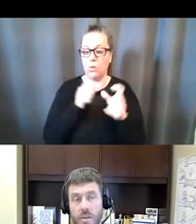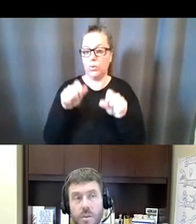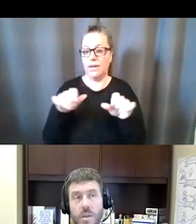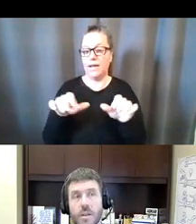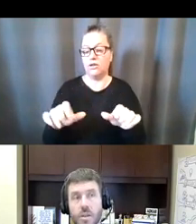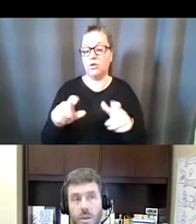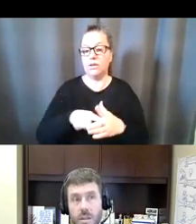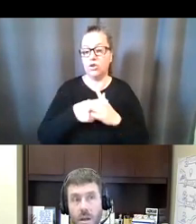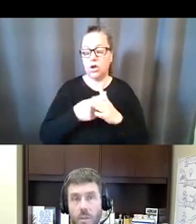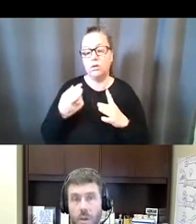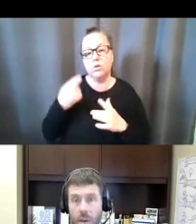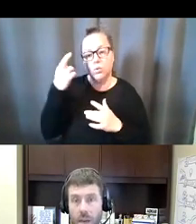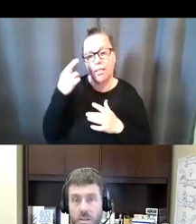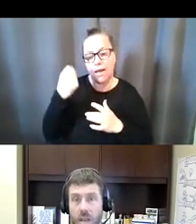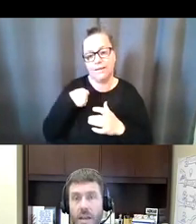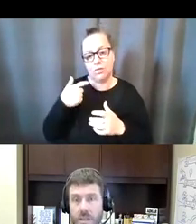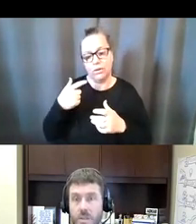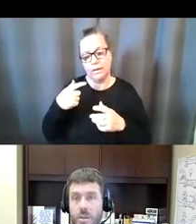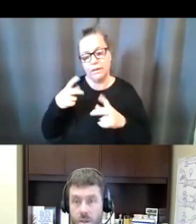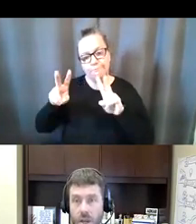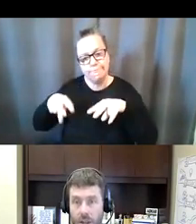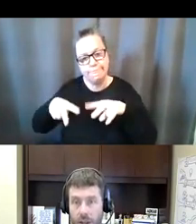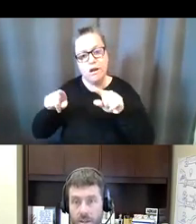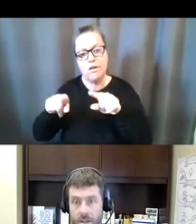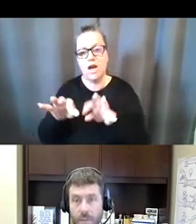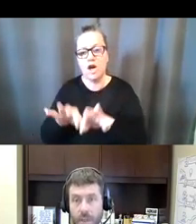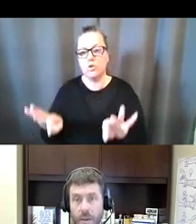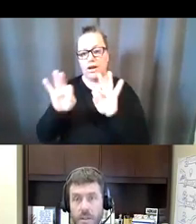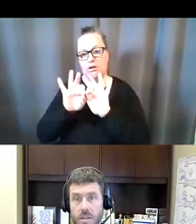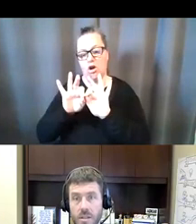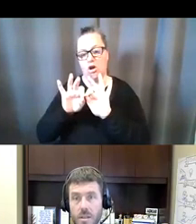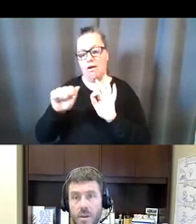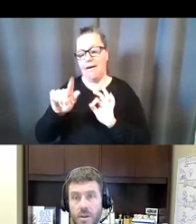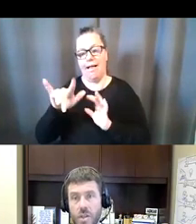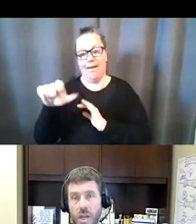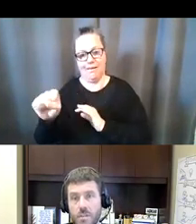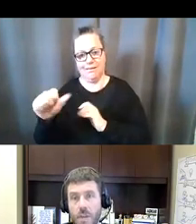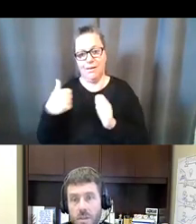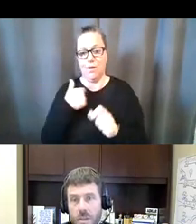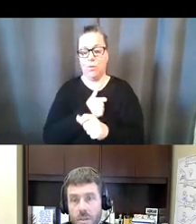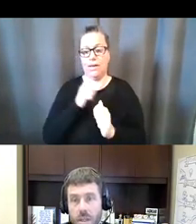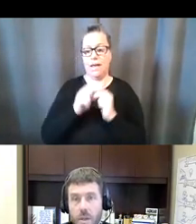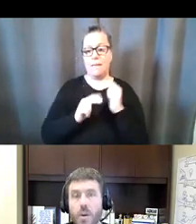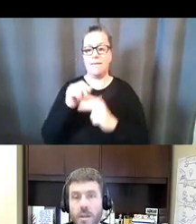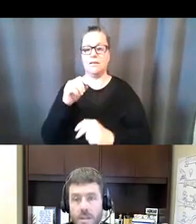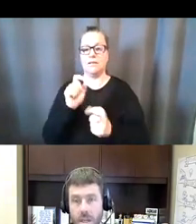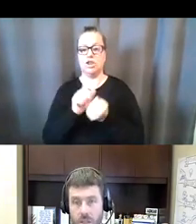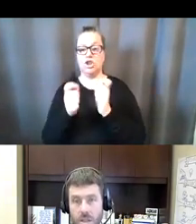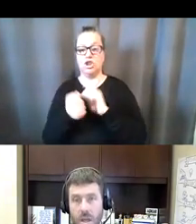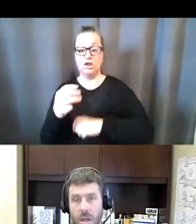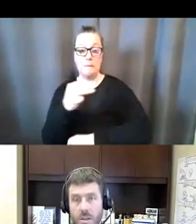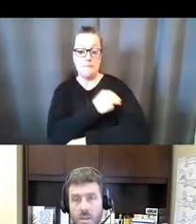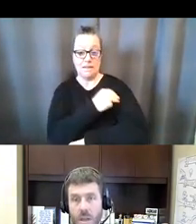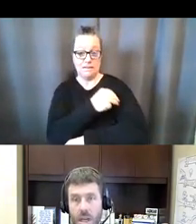realize and really treat our people managers as those critical allies. We can start to build change muscle in the